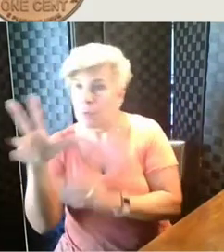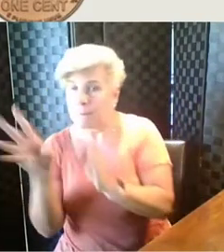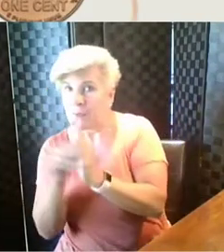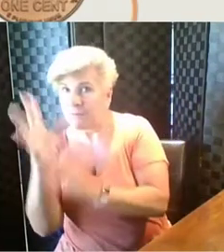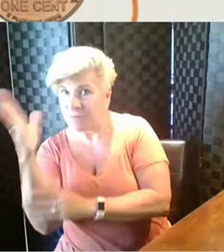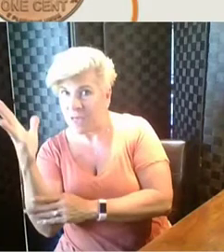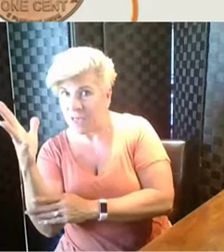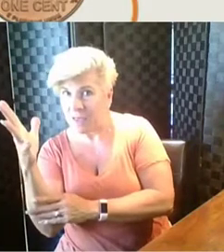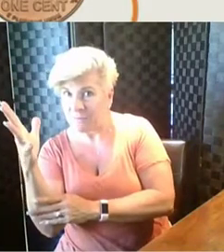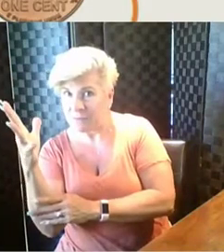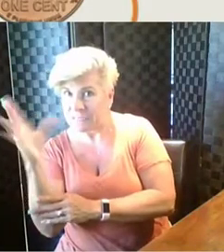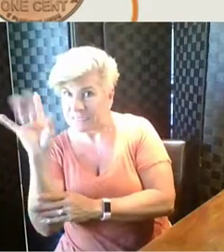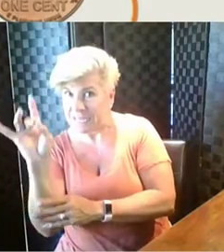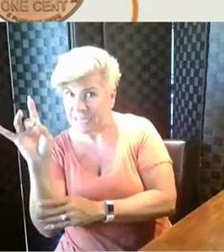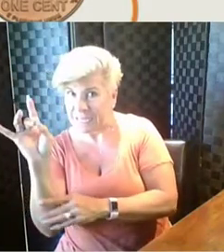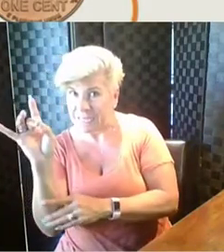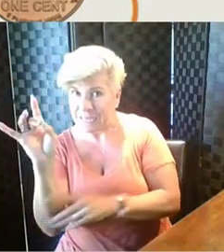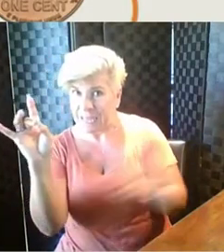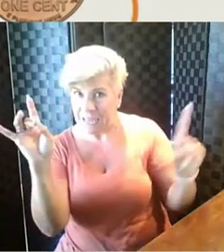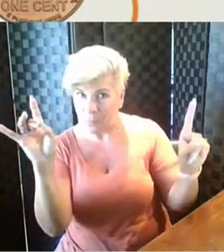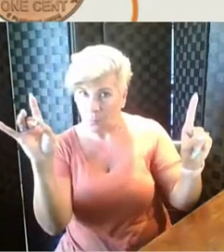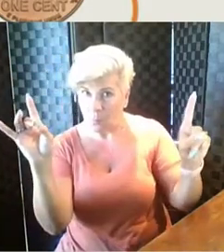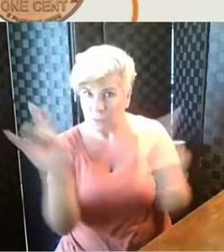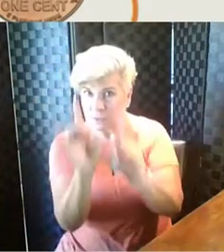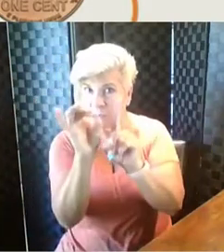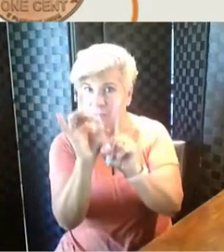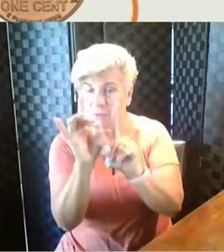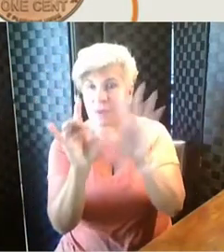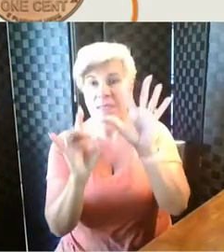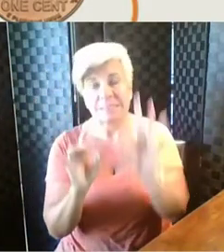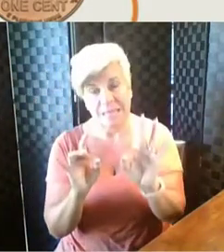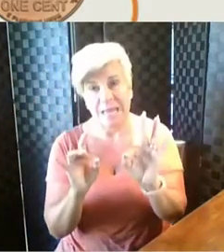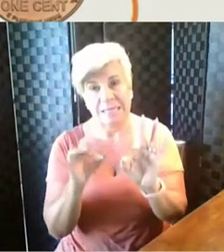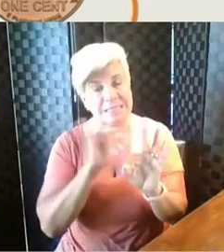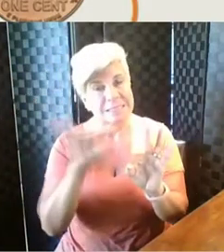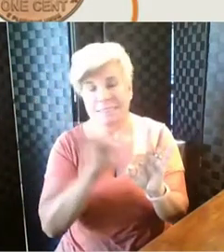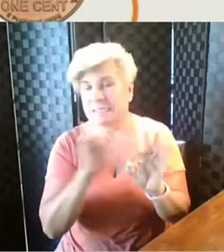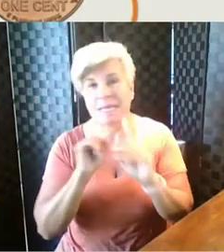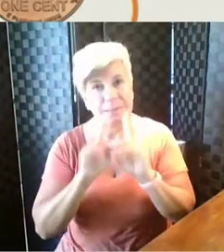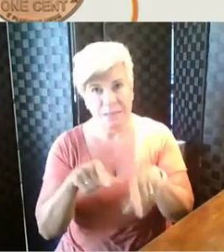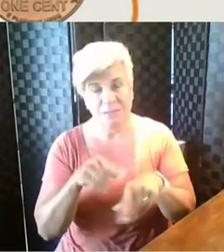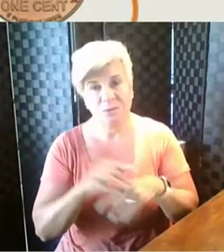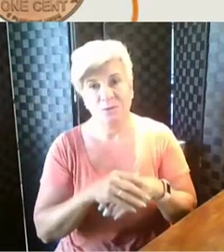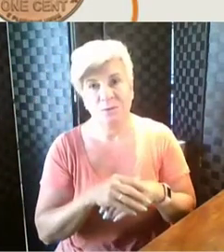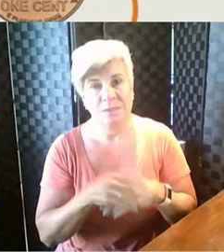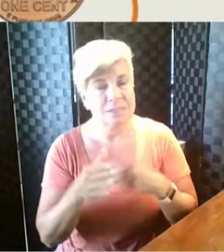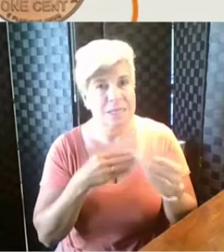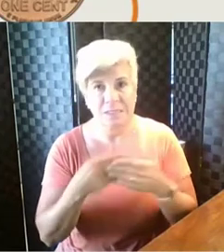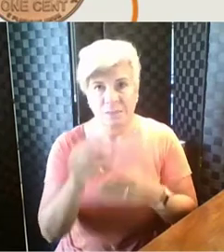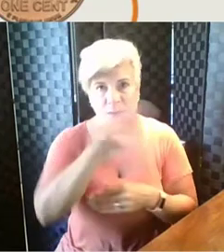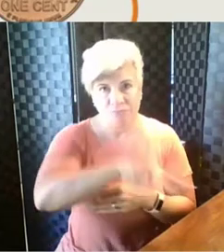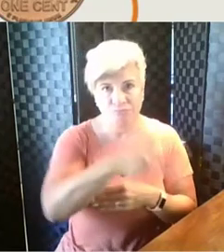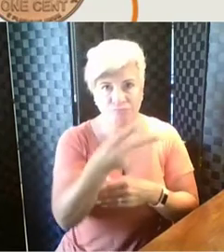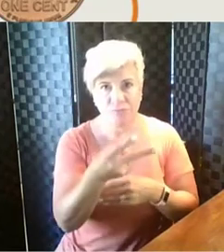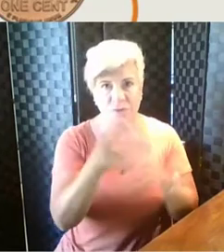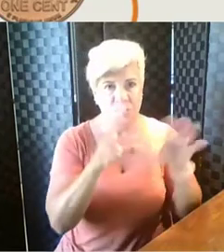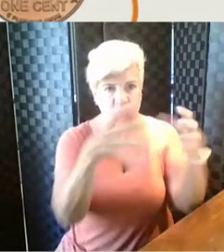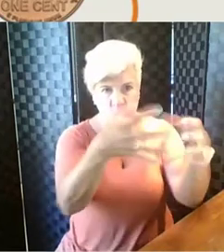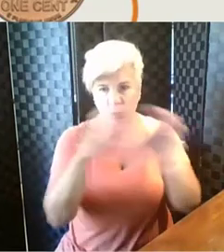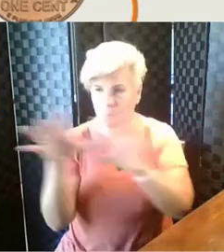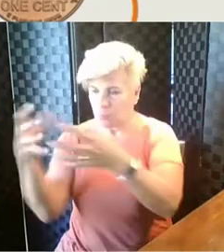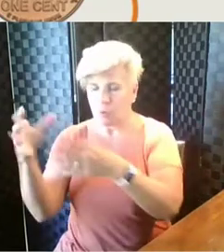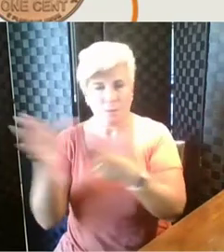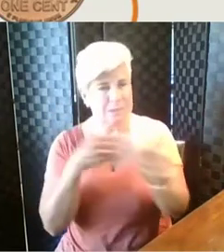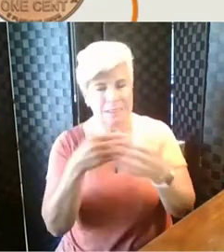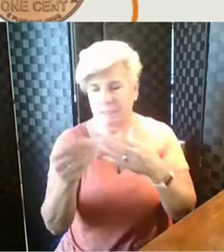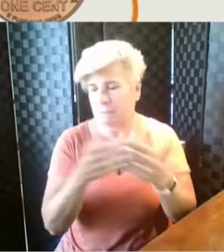plus 5, which is 8, add 1 more, and we still have 9 pennies. No matter which way we group the numbers we're adding, we